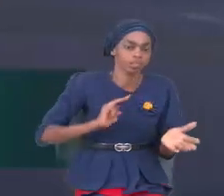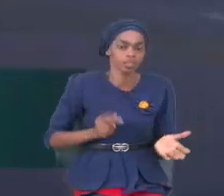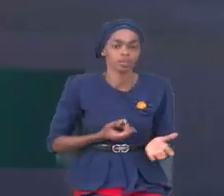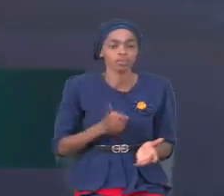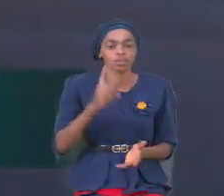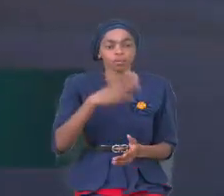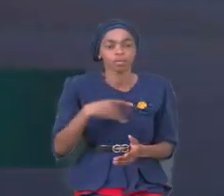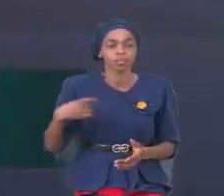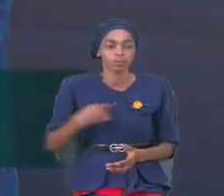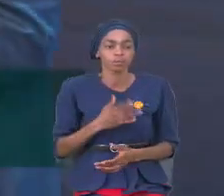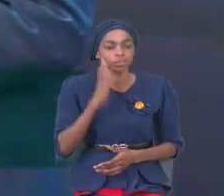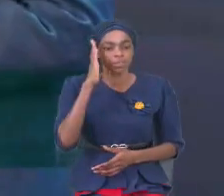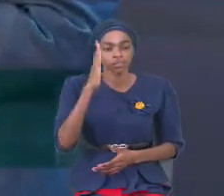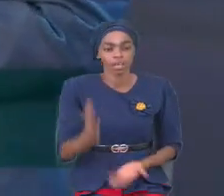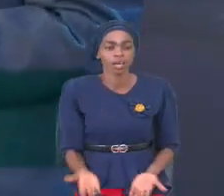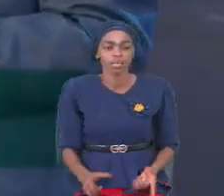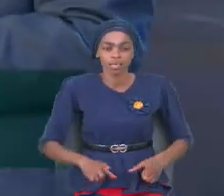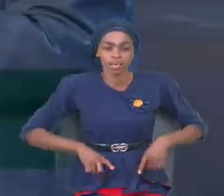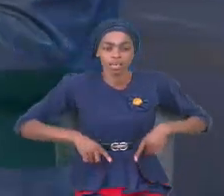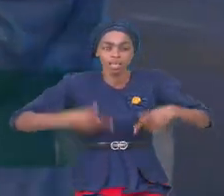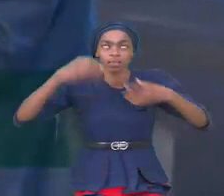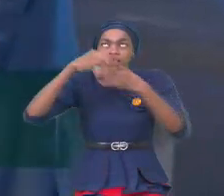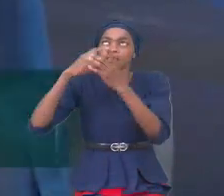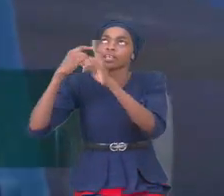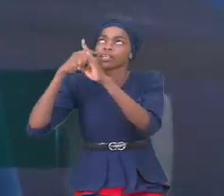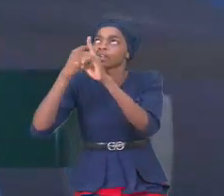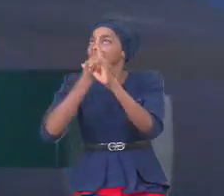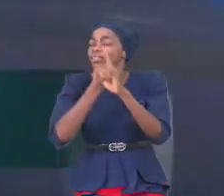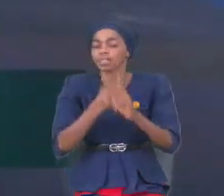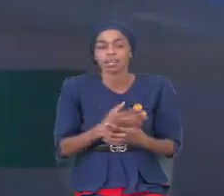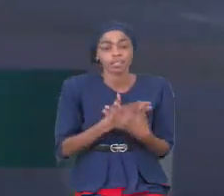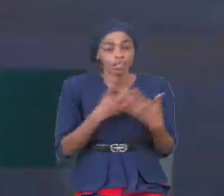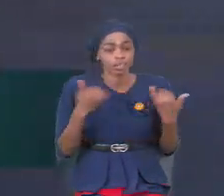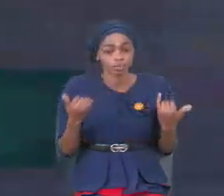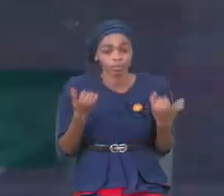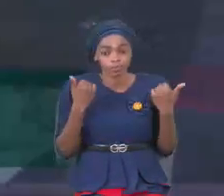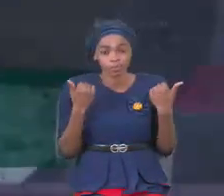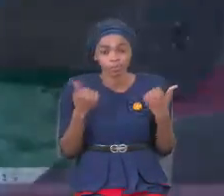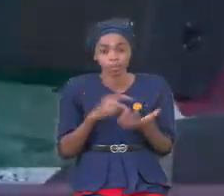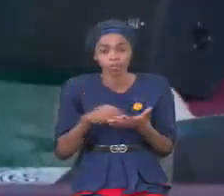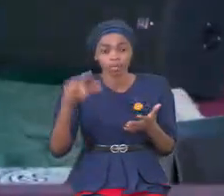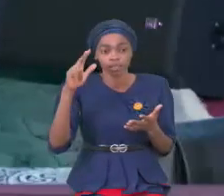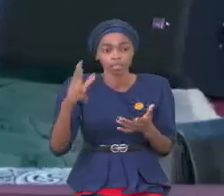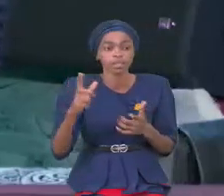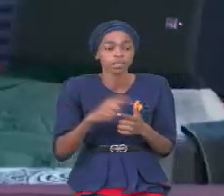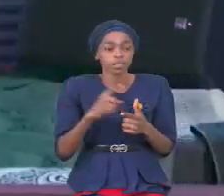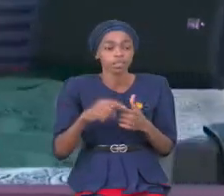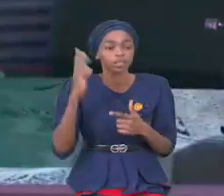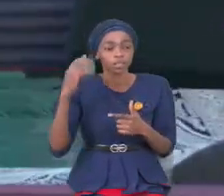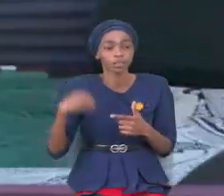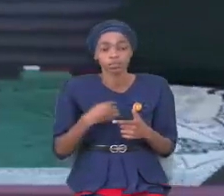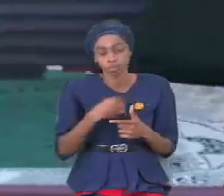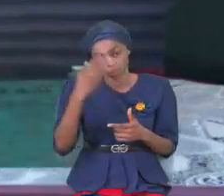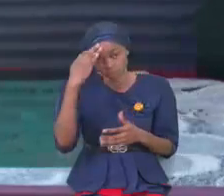Look at verse 3. It says in verse 3, and then shall we know if we follow on to know. Then shall we